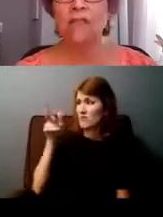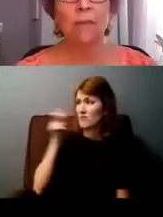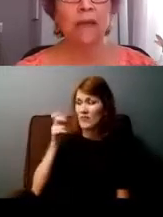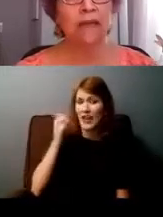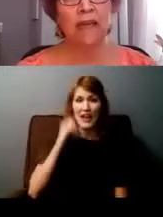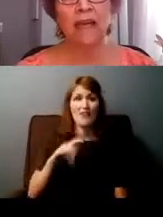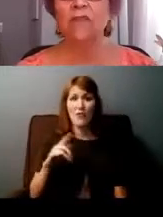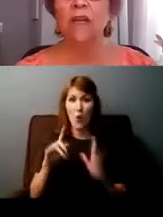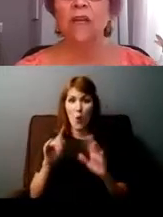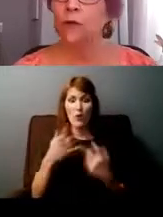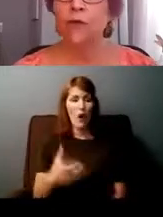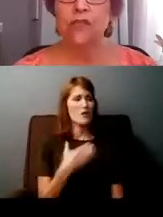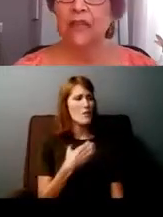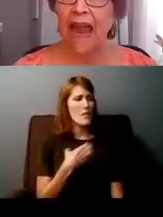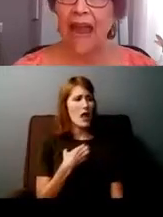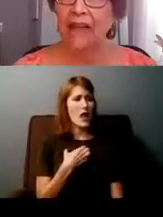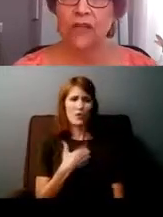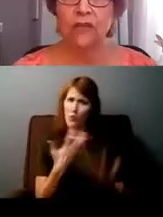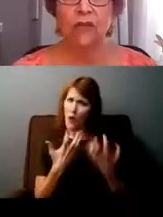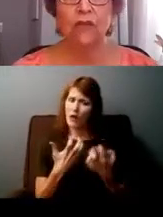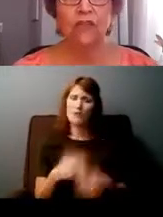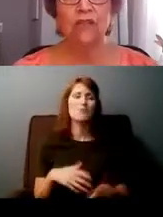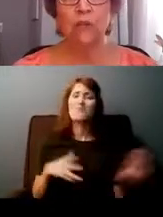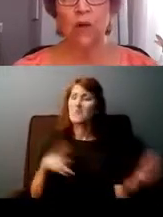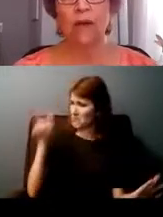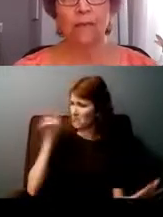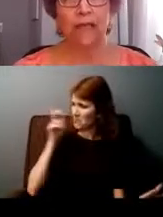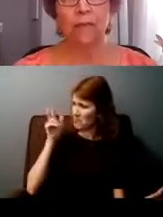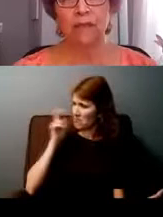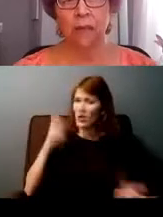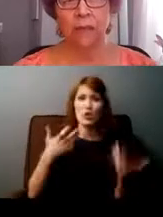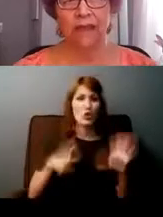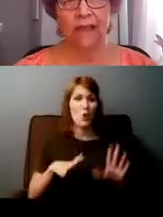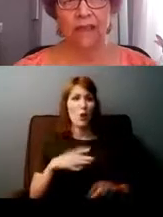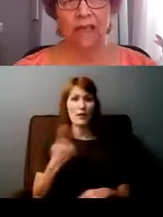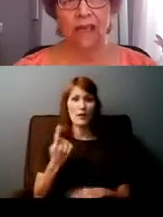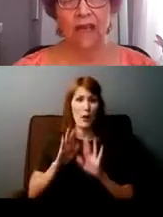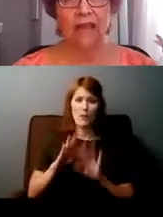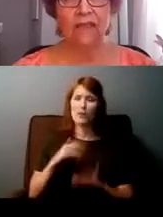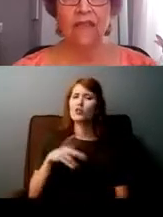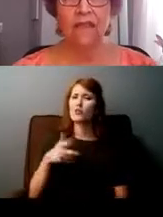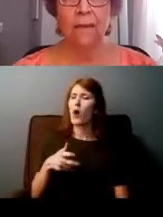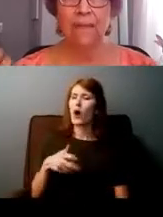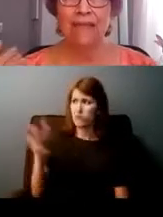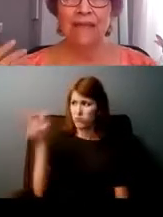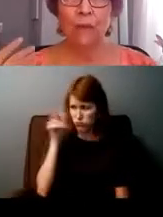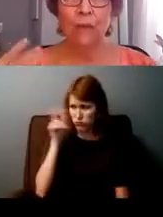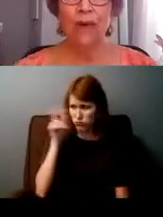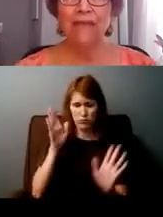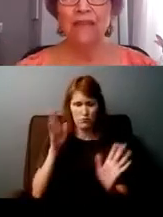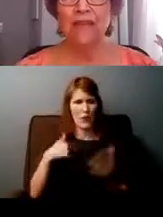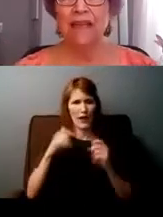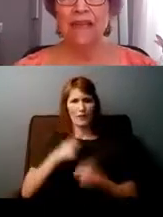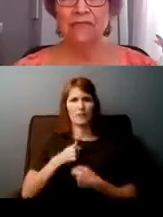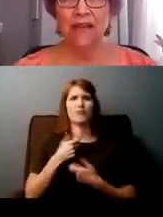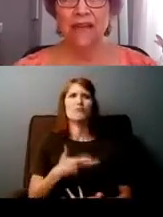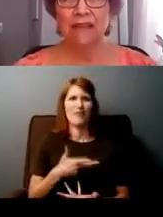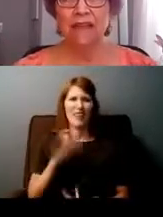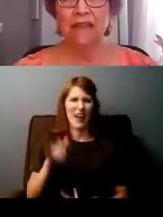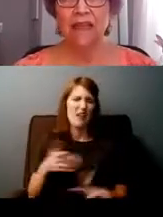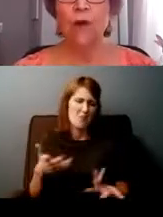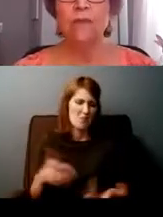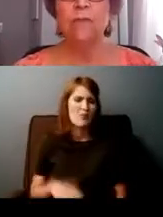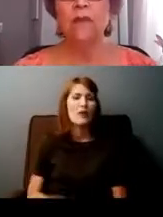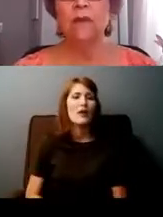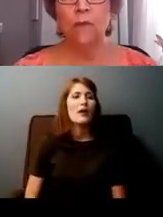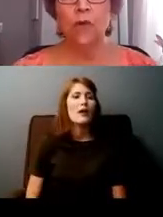want somebody to kind of push you to action. You just want to be able to complain. And then the one thing that I find